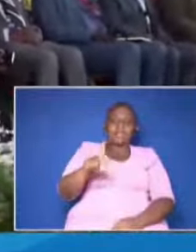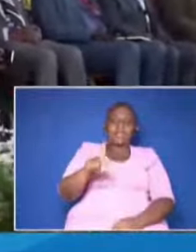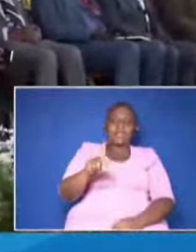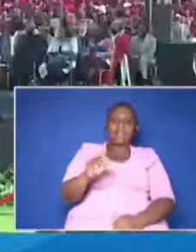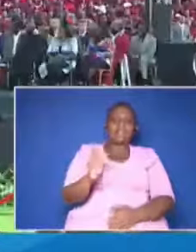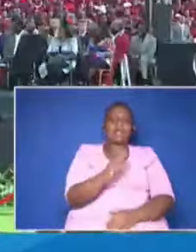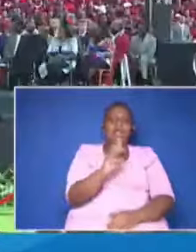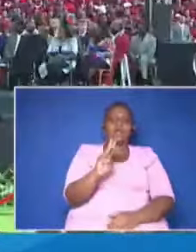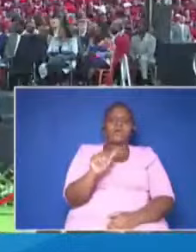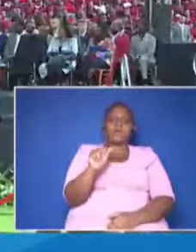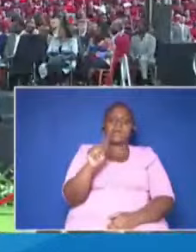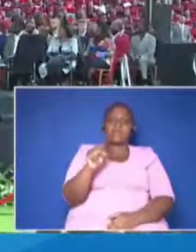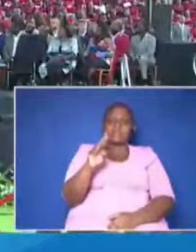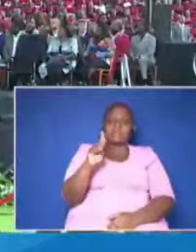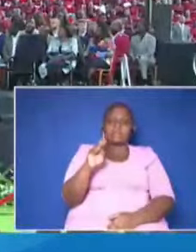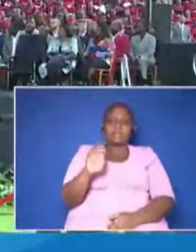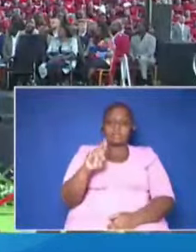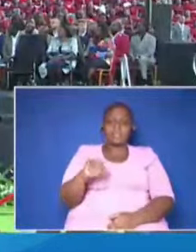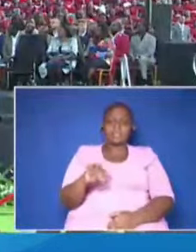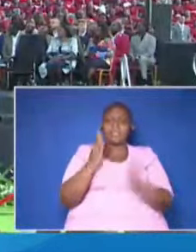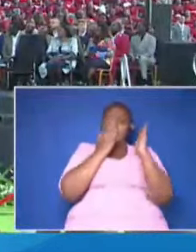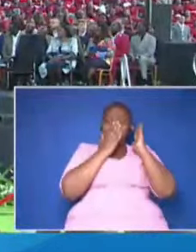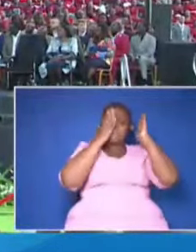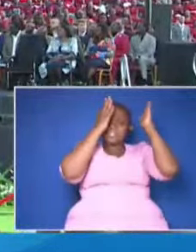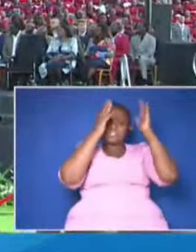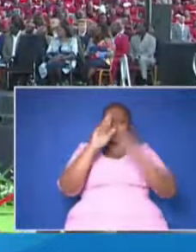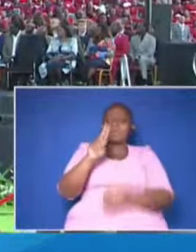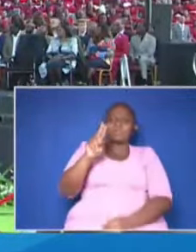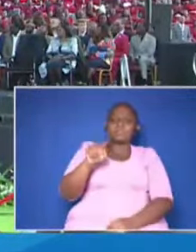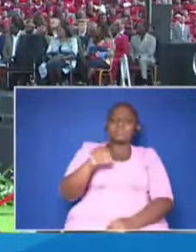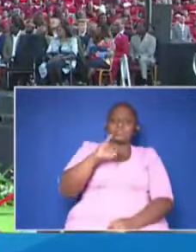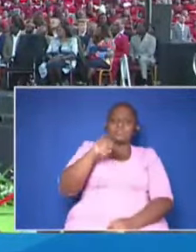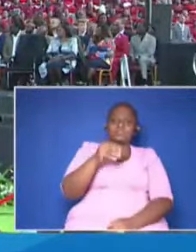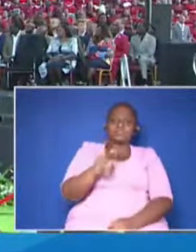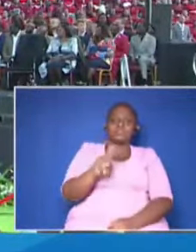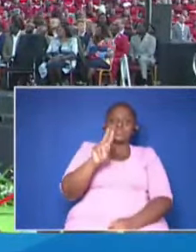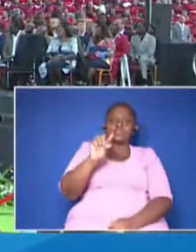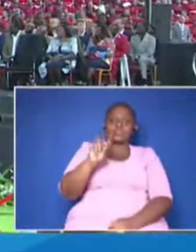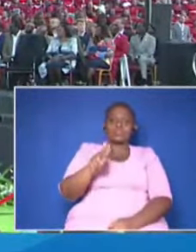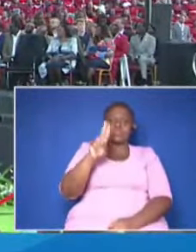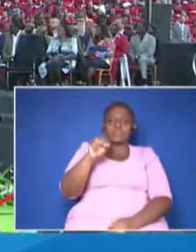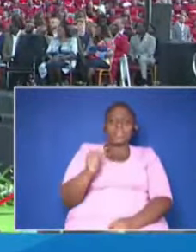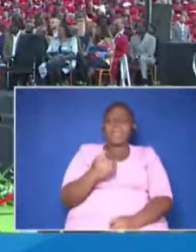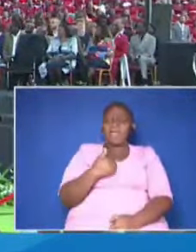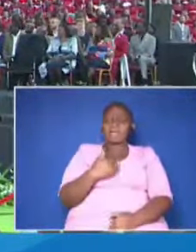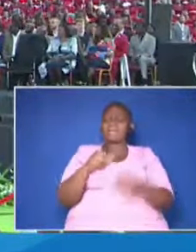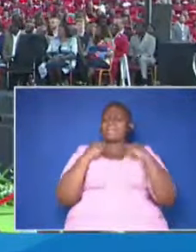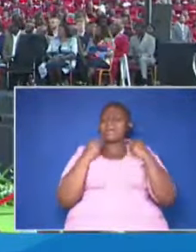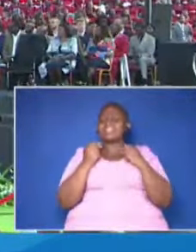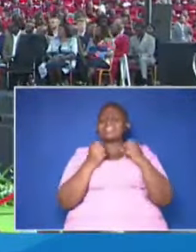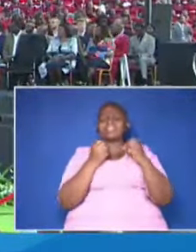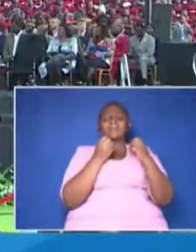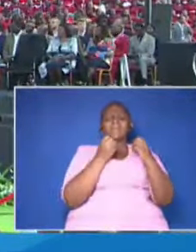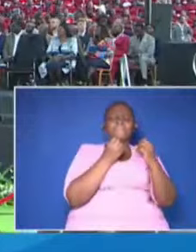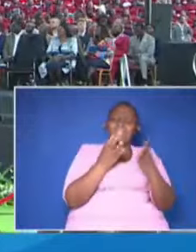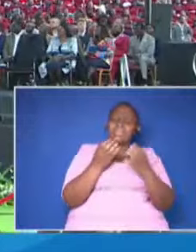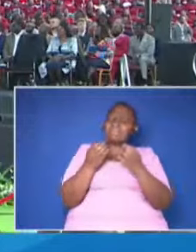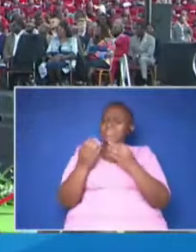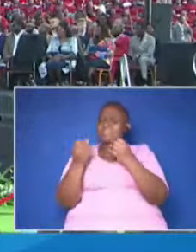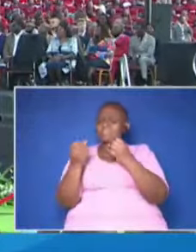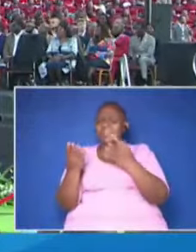us Bishop is here with us and many other Bishops and pastors here with